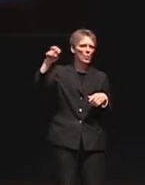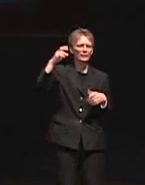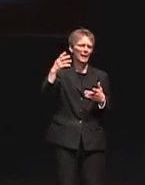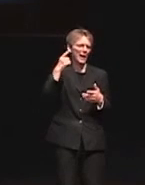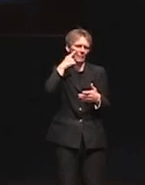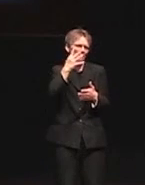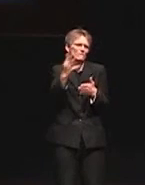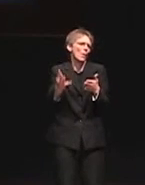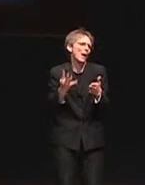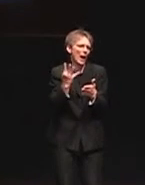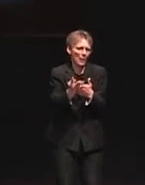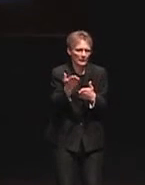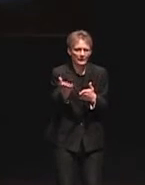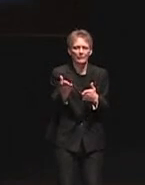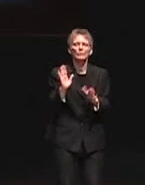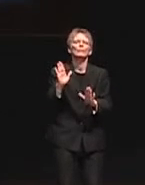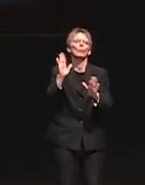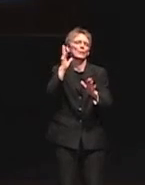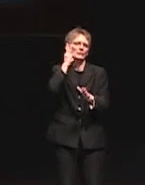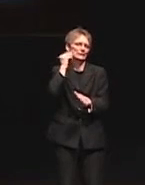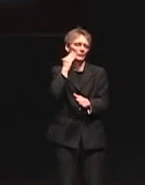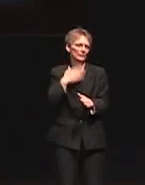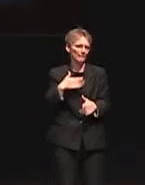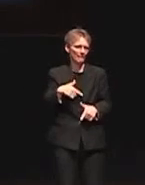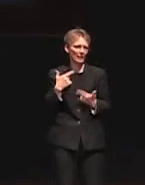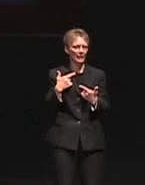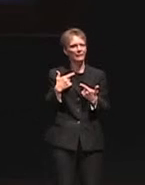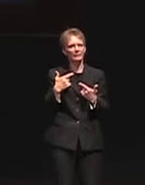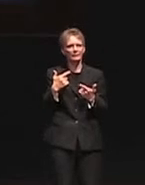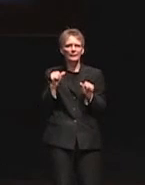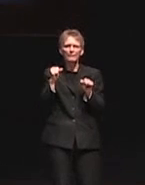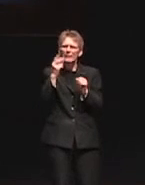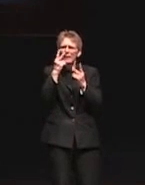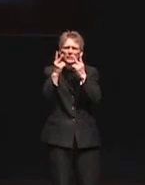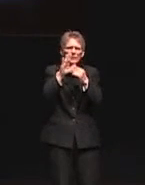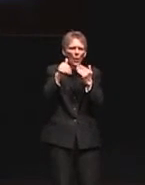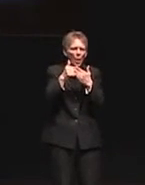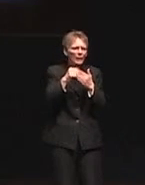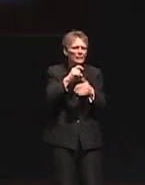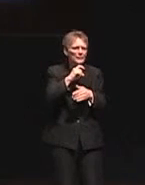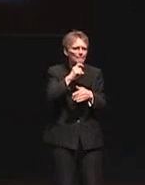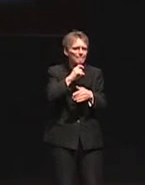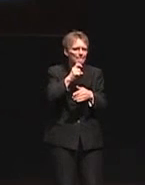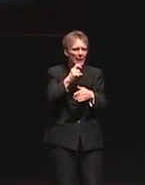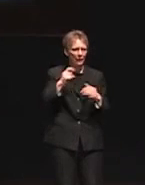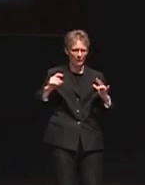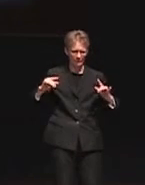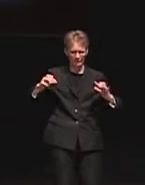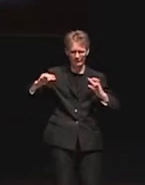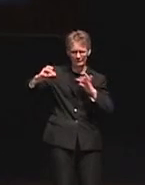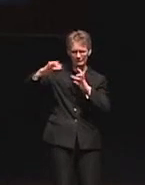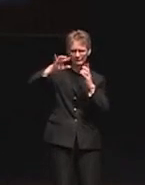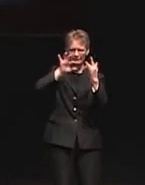greatest experiences of my life. For somebody who loves architecture, to see all of this metal somehow converging